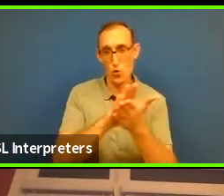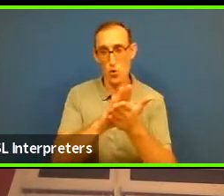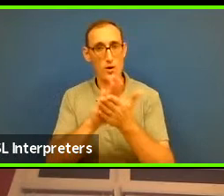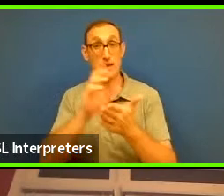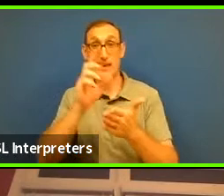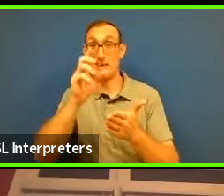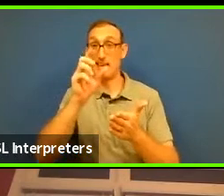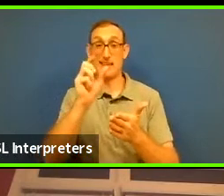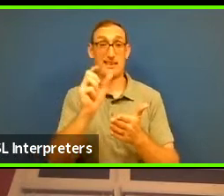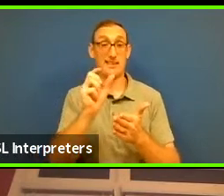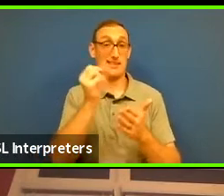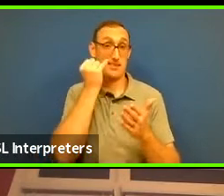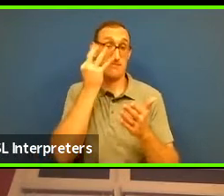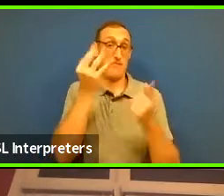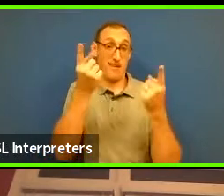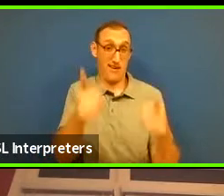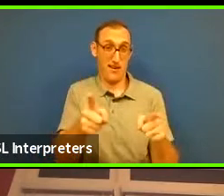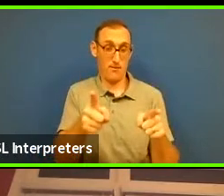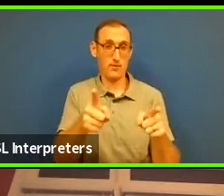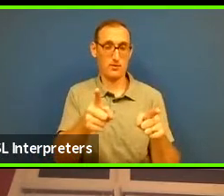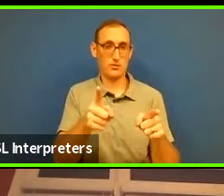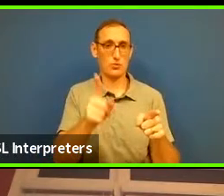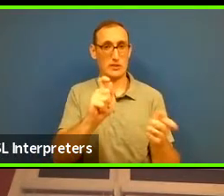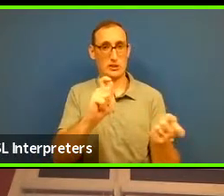data shows that that's necessary.